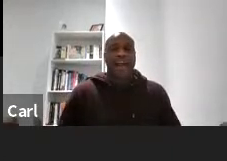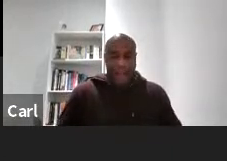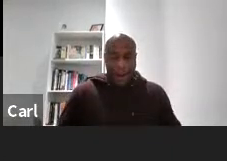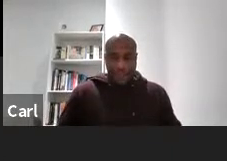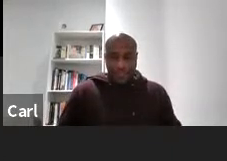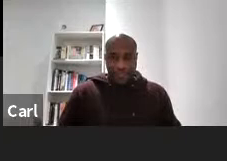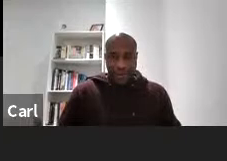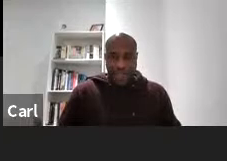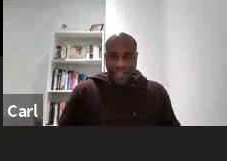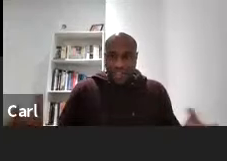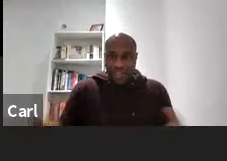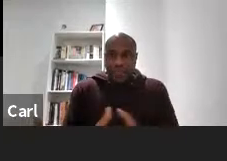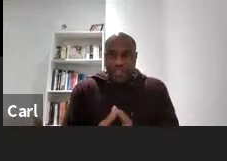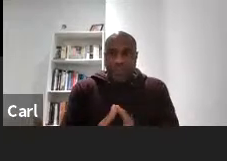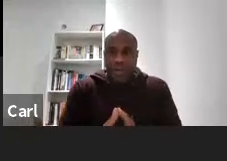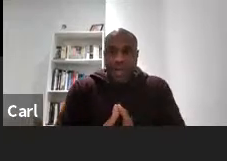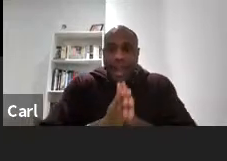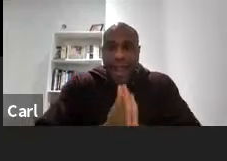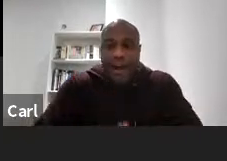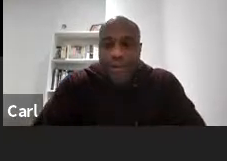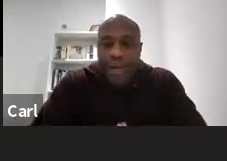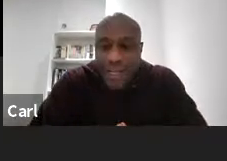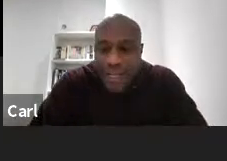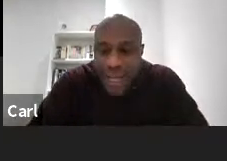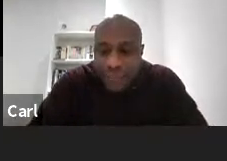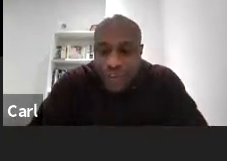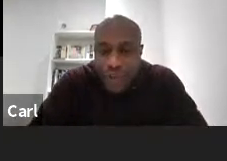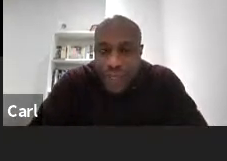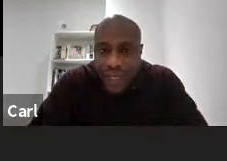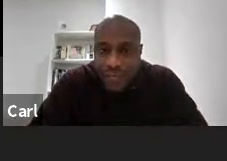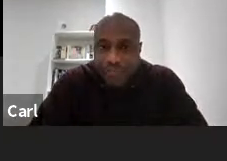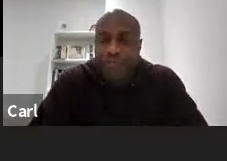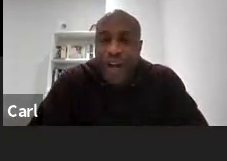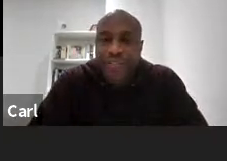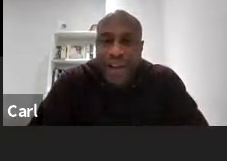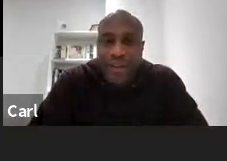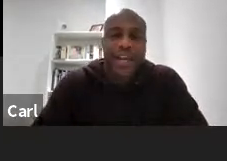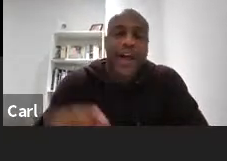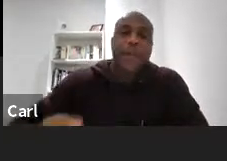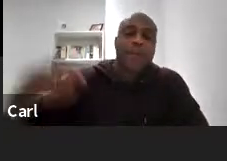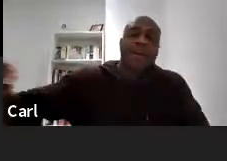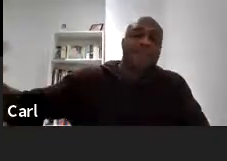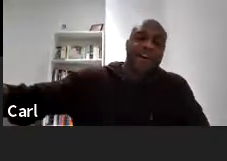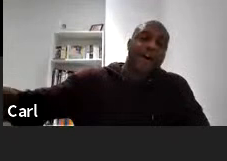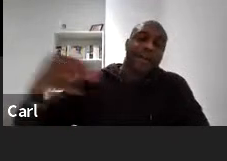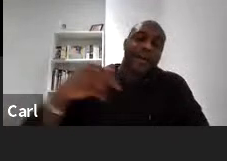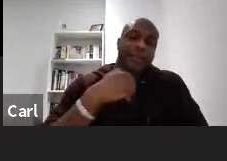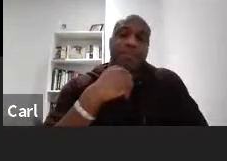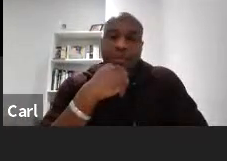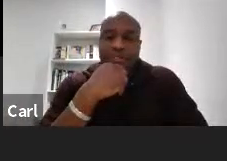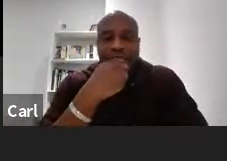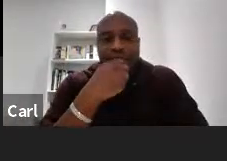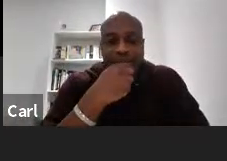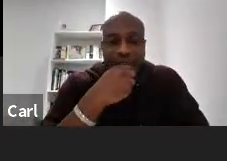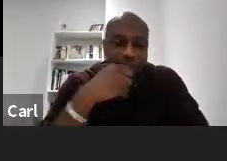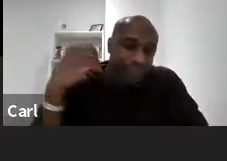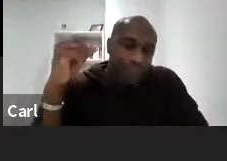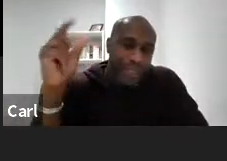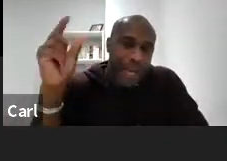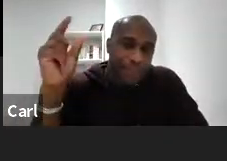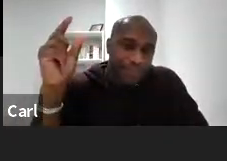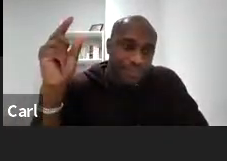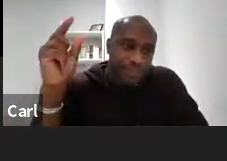form of app, right? To show someone how, again, you can provide value to help them overcome the problem that they're faced